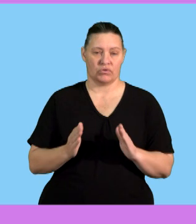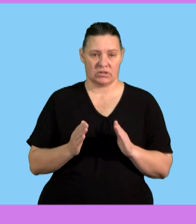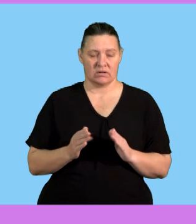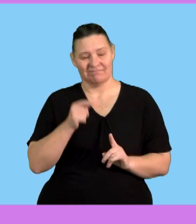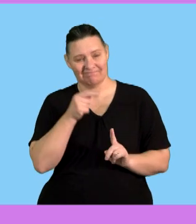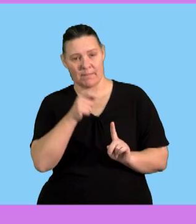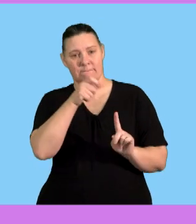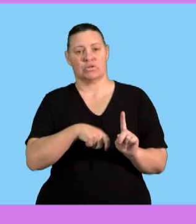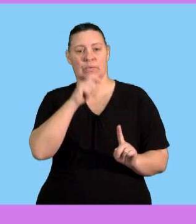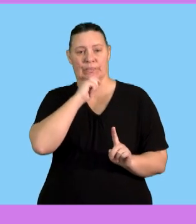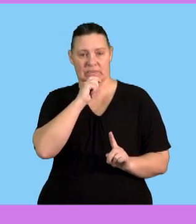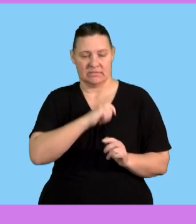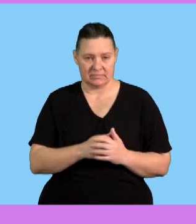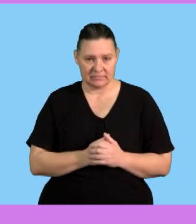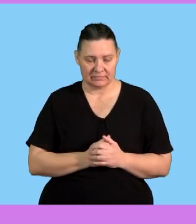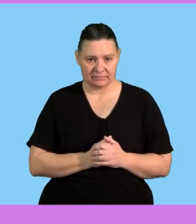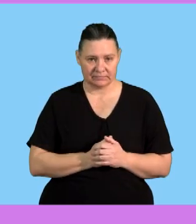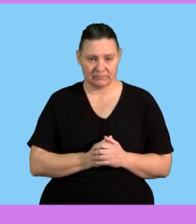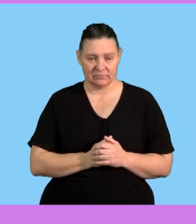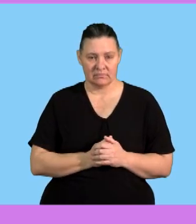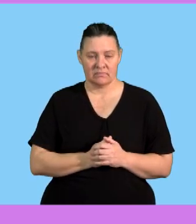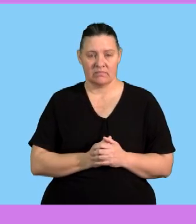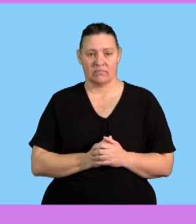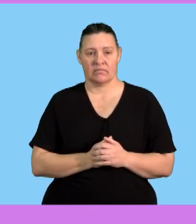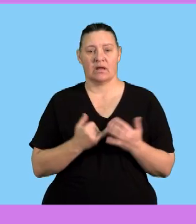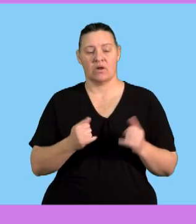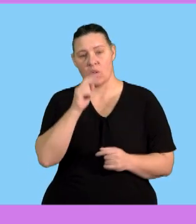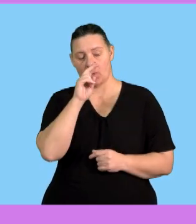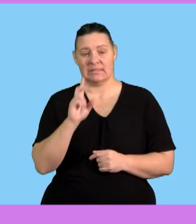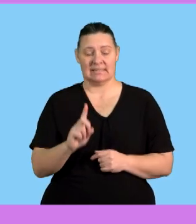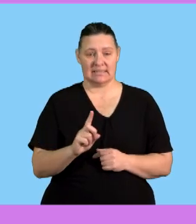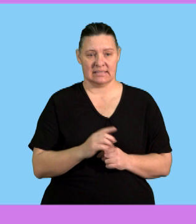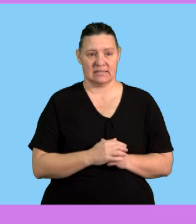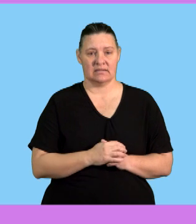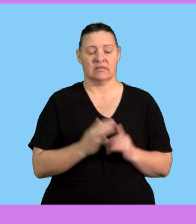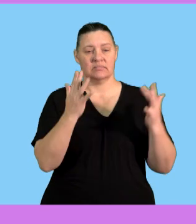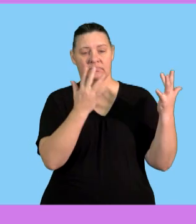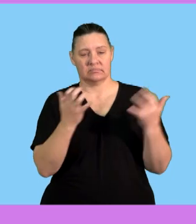this person will be using. Okay, let us now look at number D.